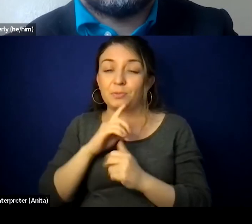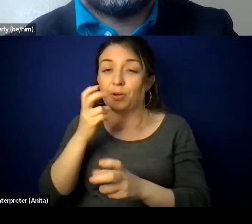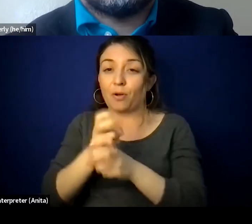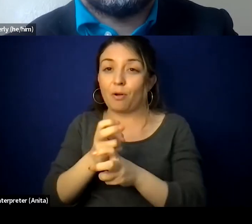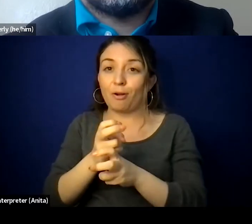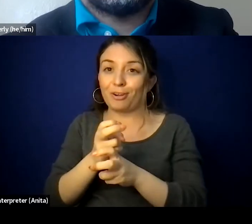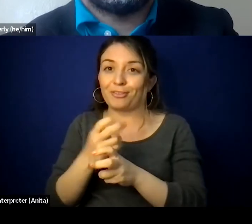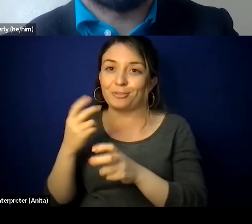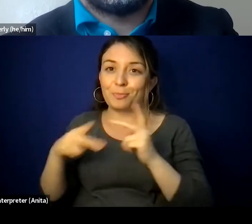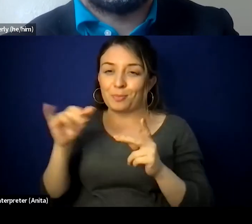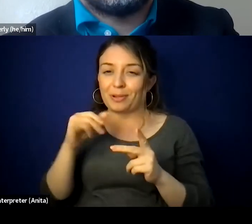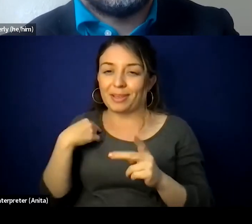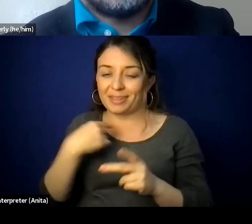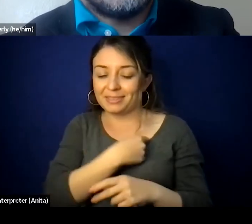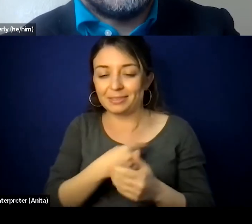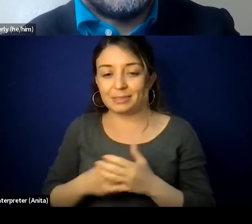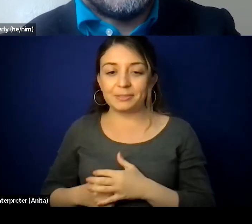folks like us.